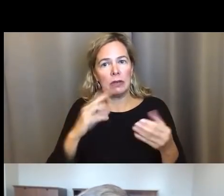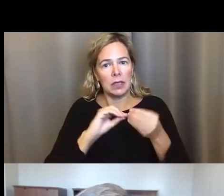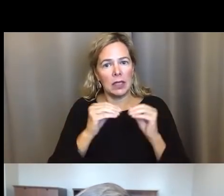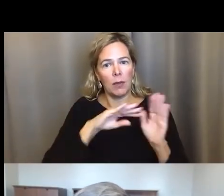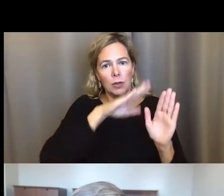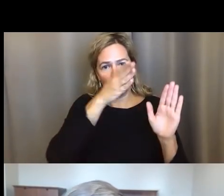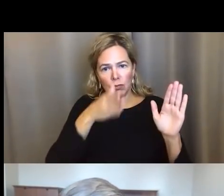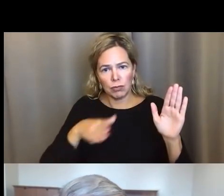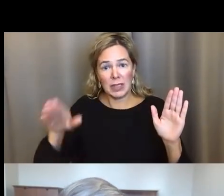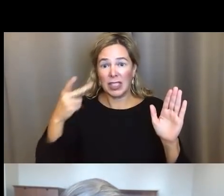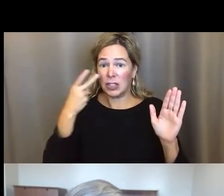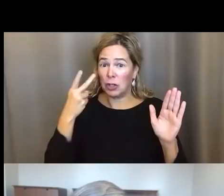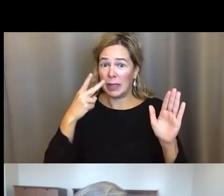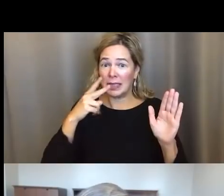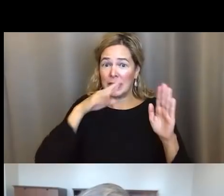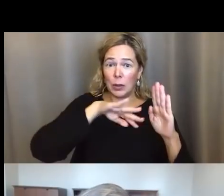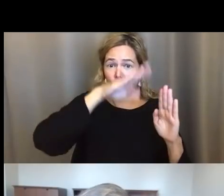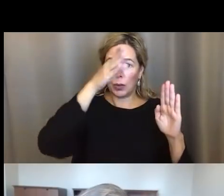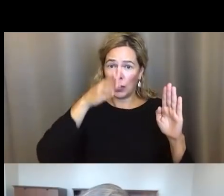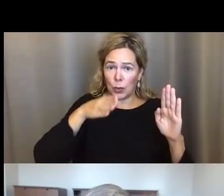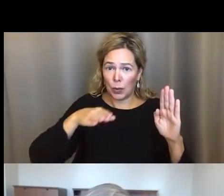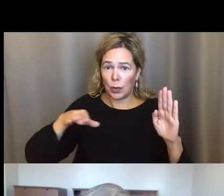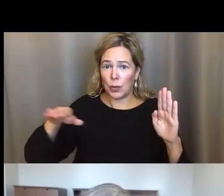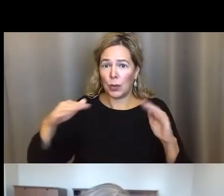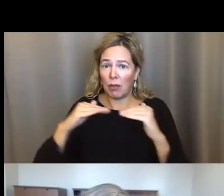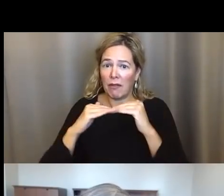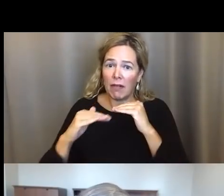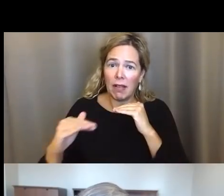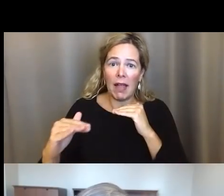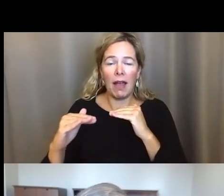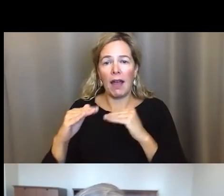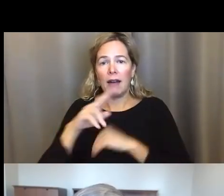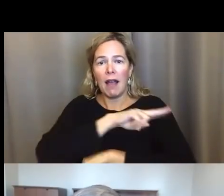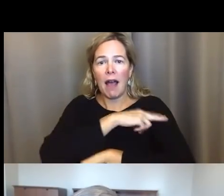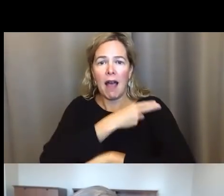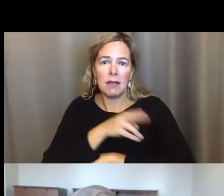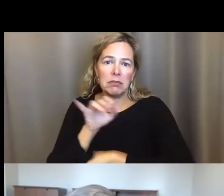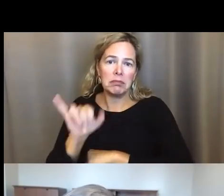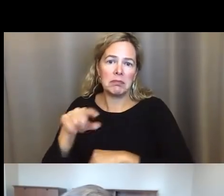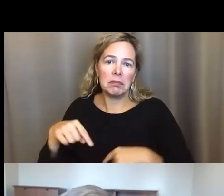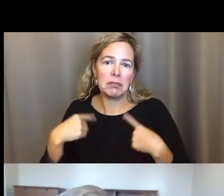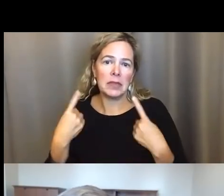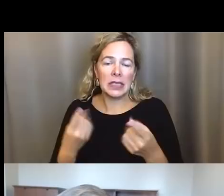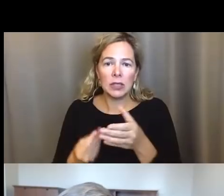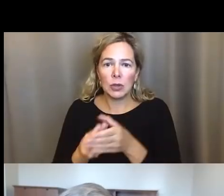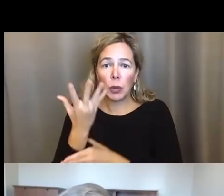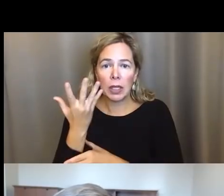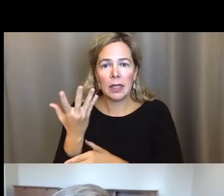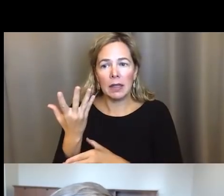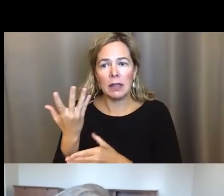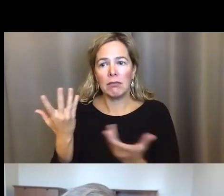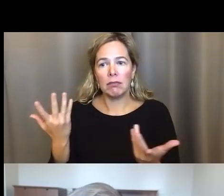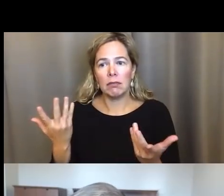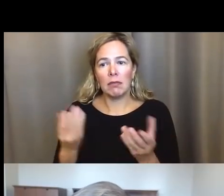pretty flat in our hospitalizations over, since the spring, though we are trying